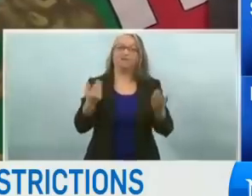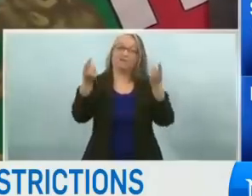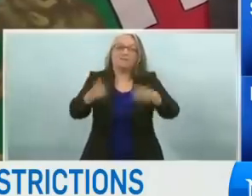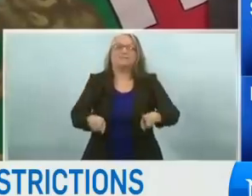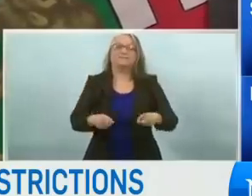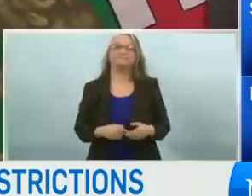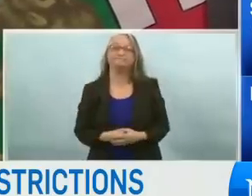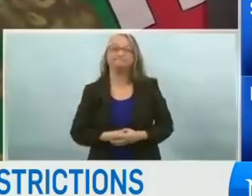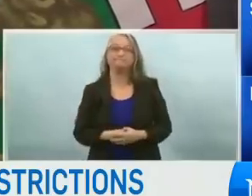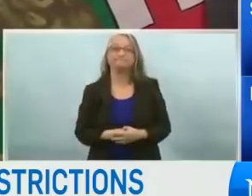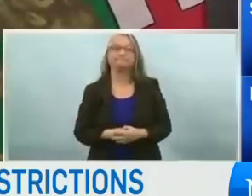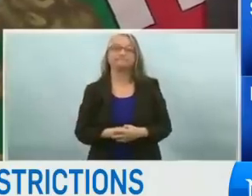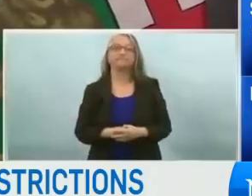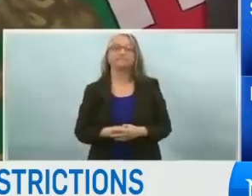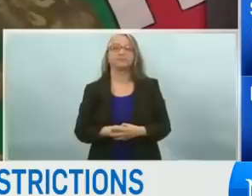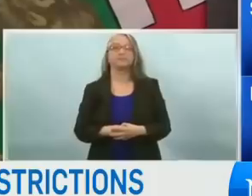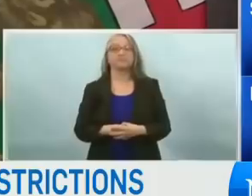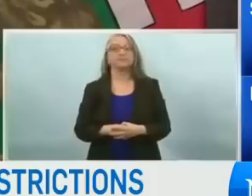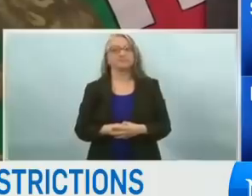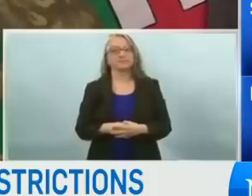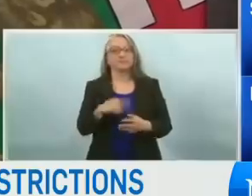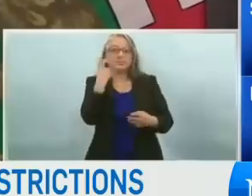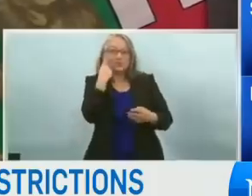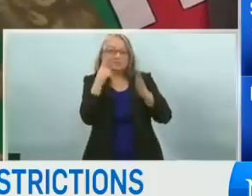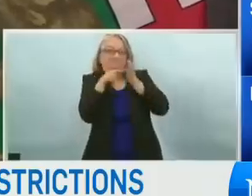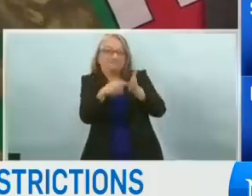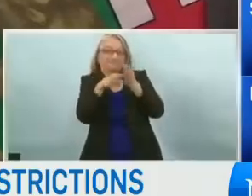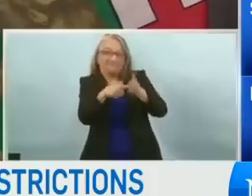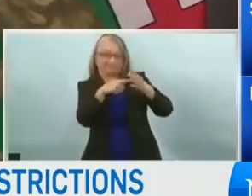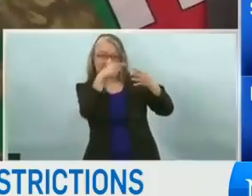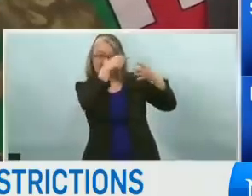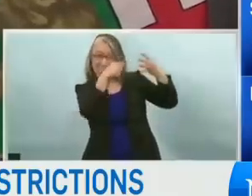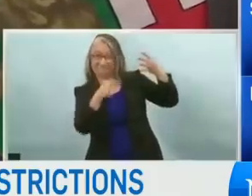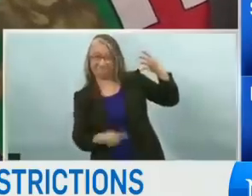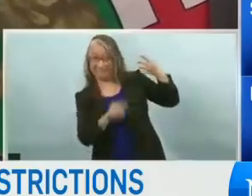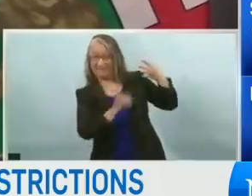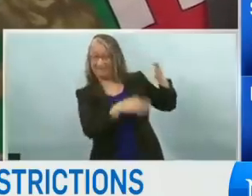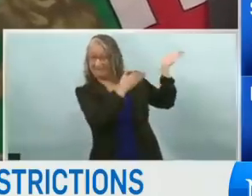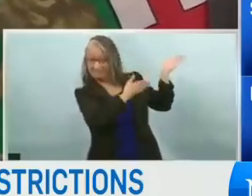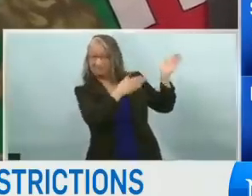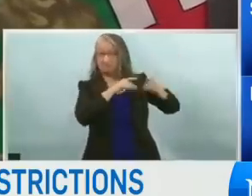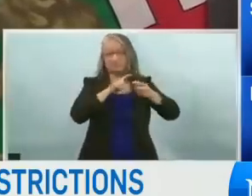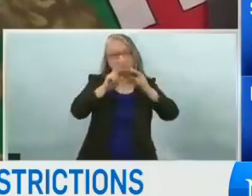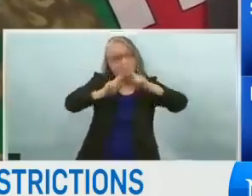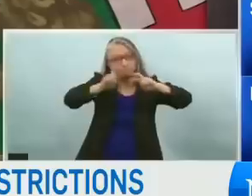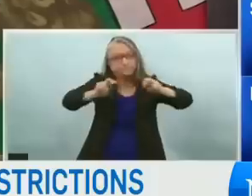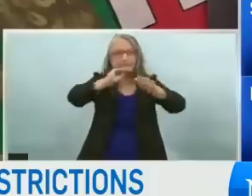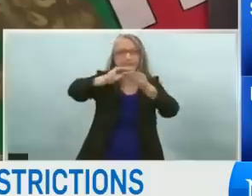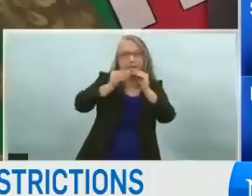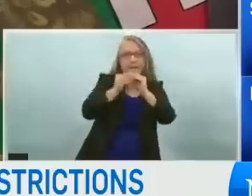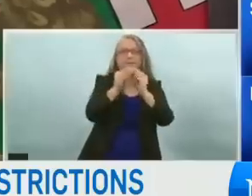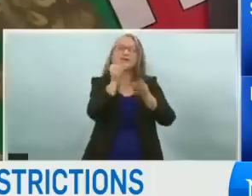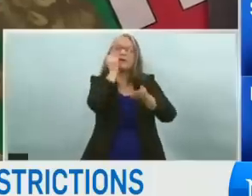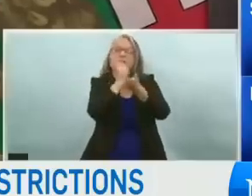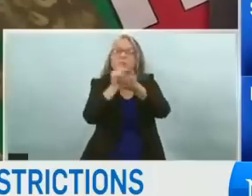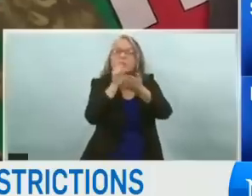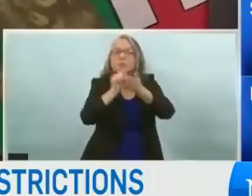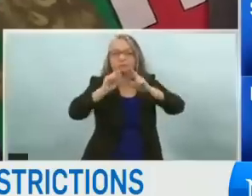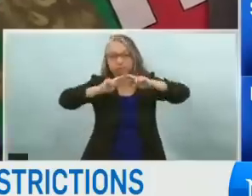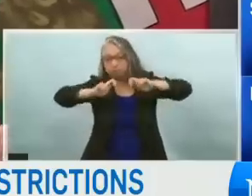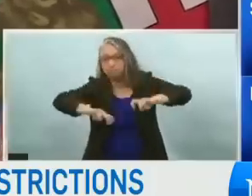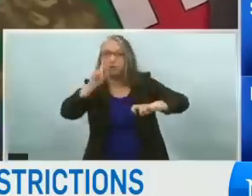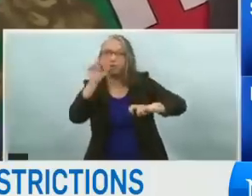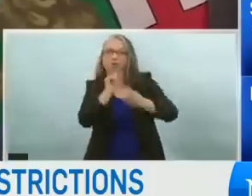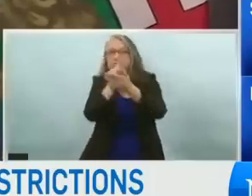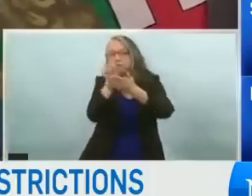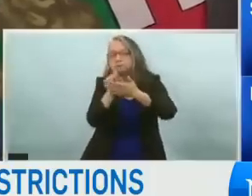to the orders that we're going to announce today. So So in addition to this modeling, like we've always